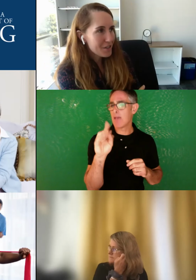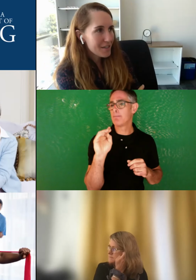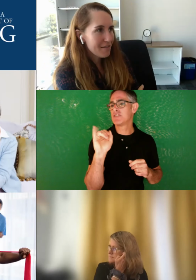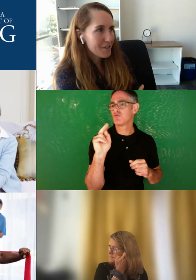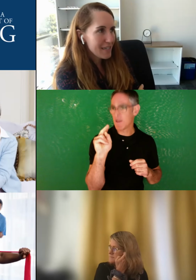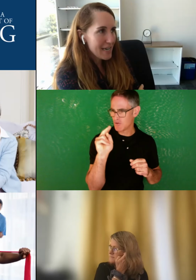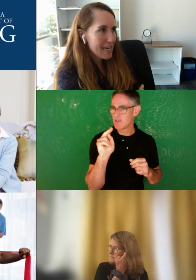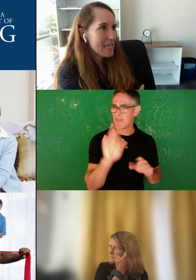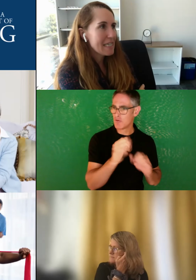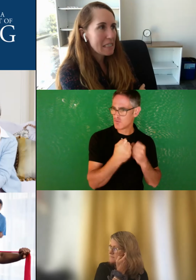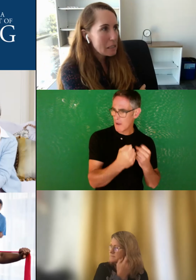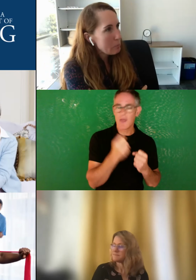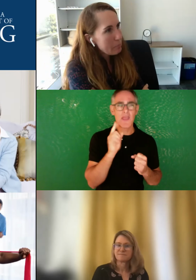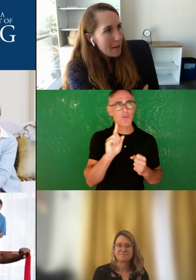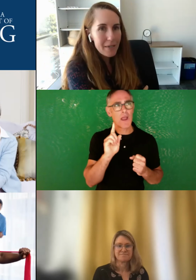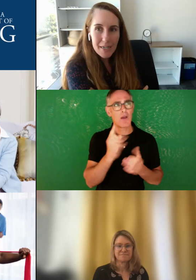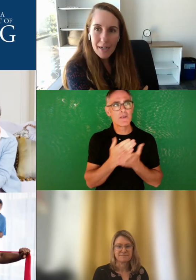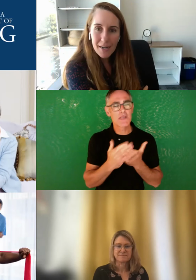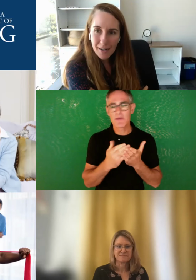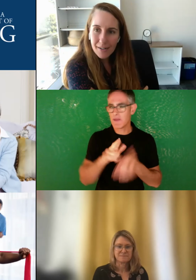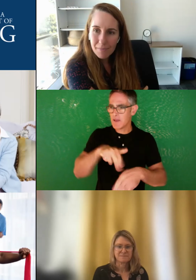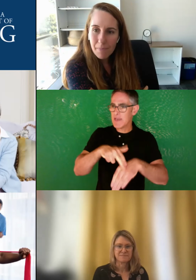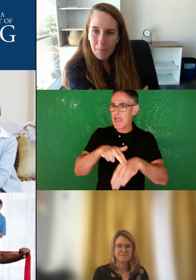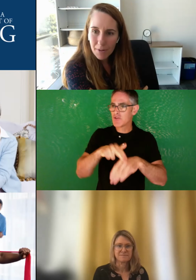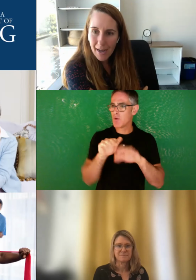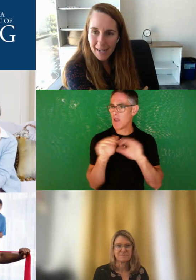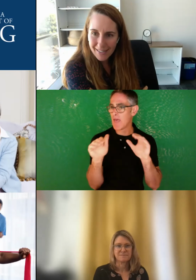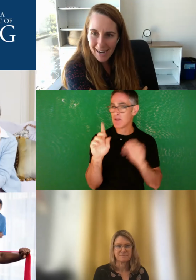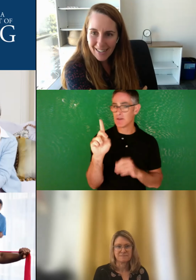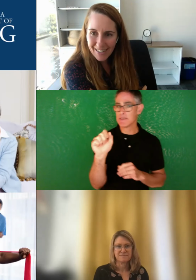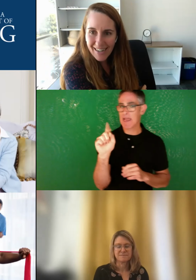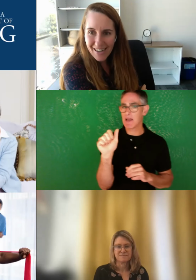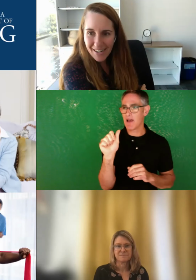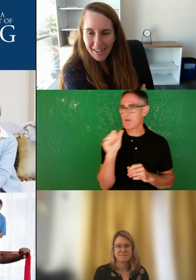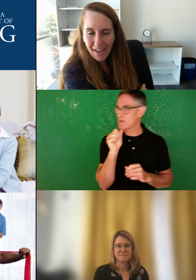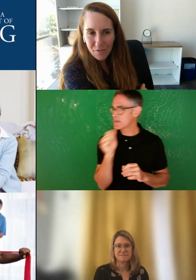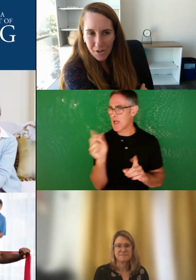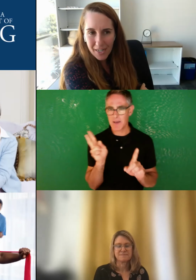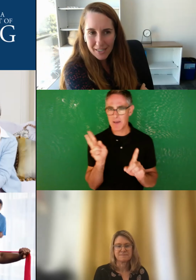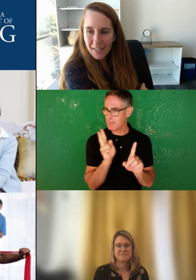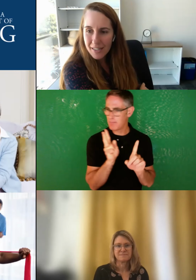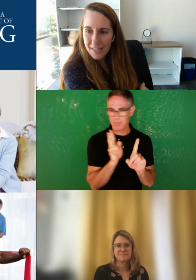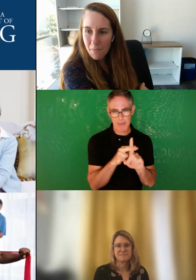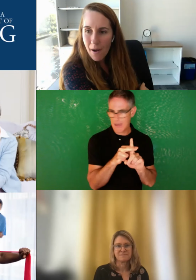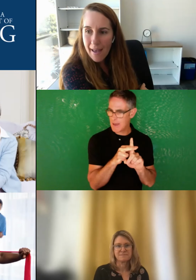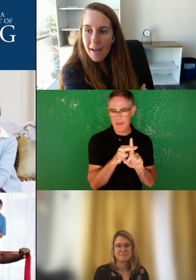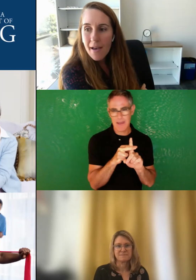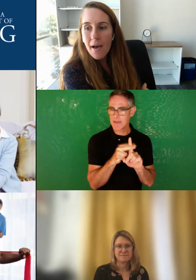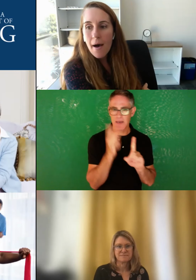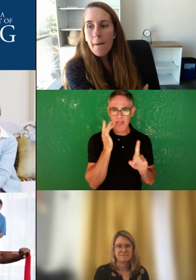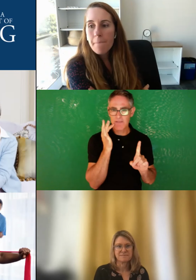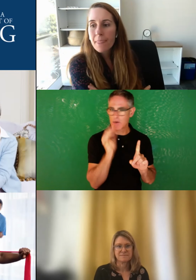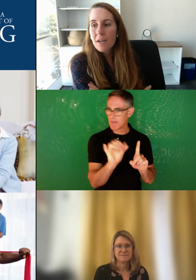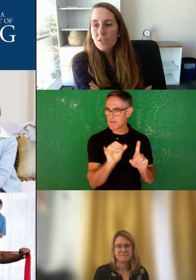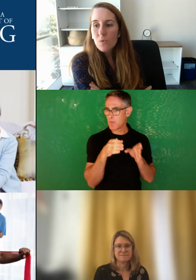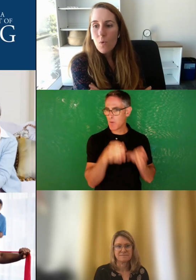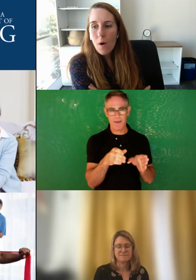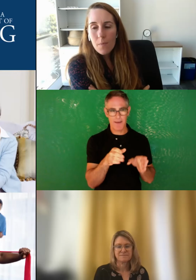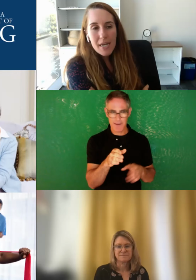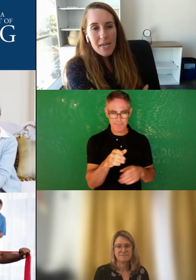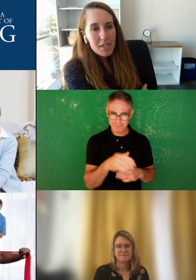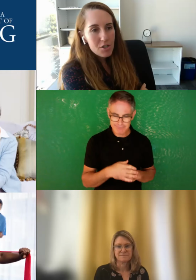the national level data is probably not going to apply exactly in California in exactly the same way.